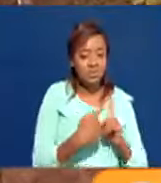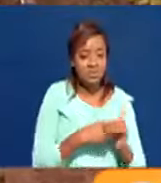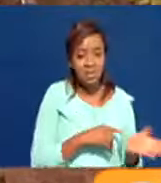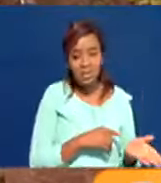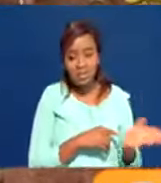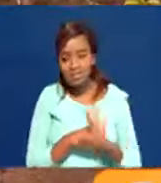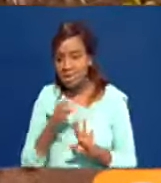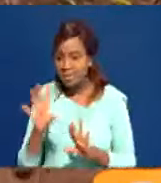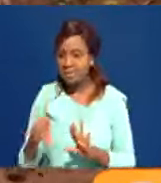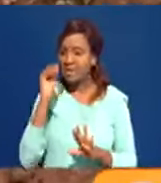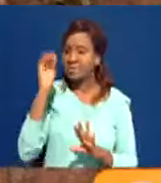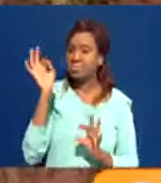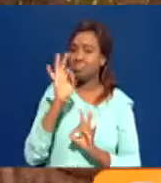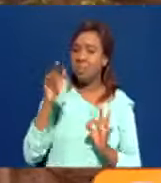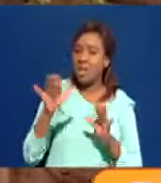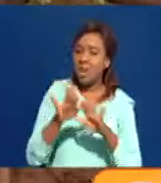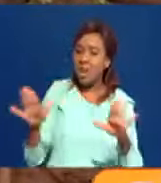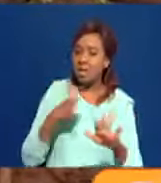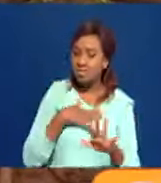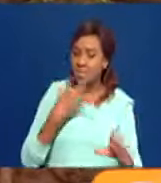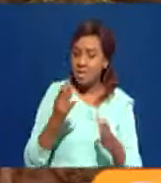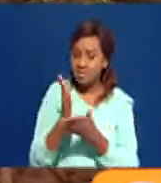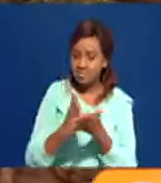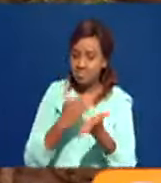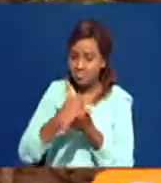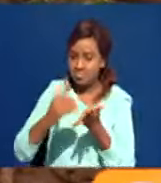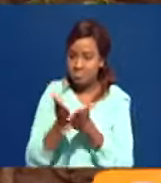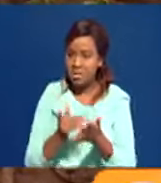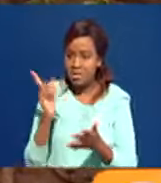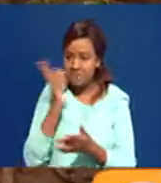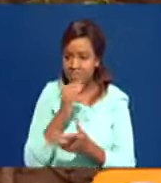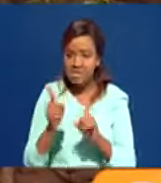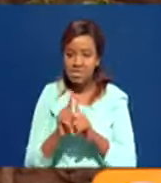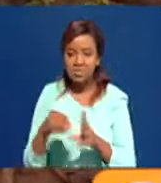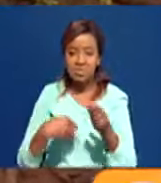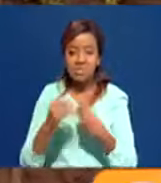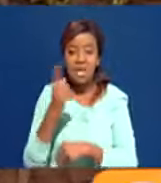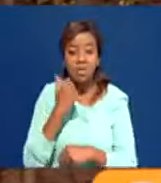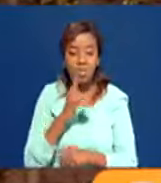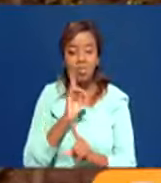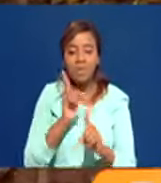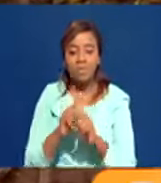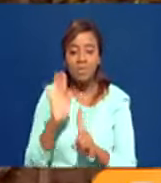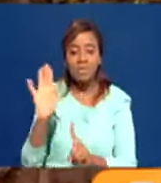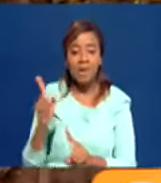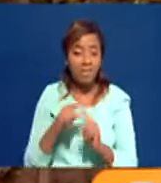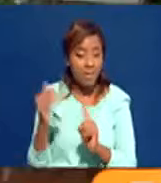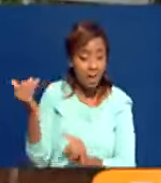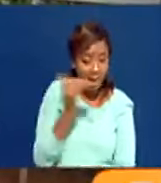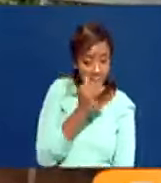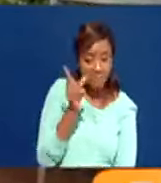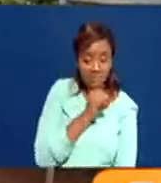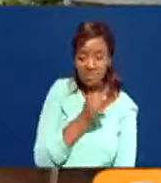his dismay, that his land was allegedly subdivided by his late brother Onsongo Nyangao without his